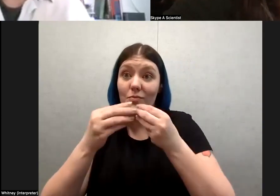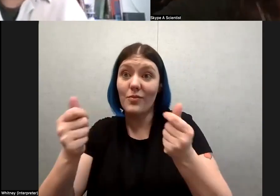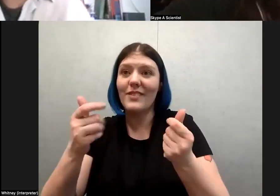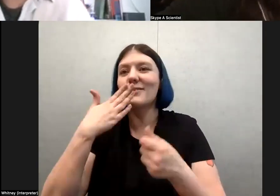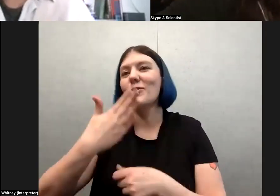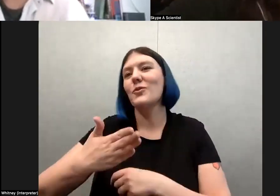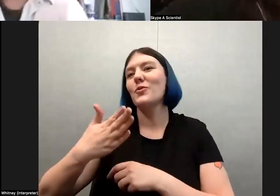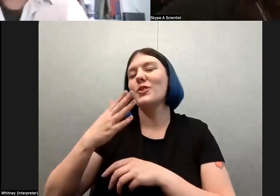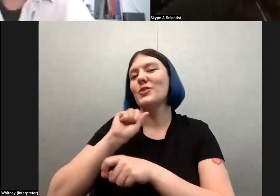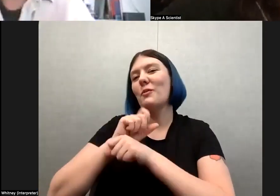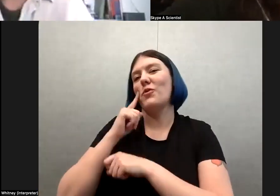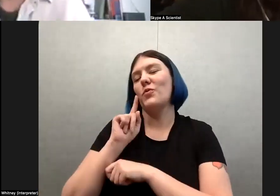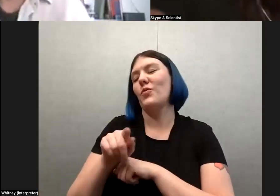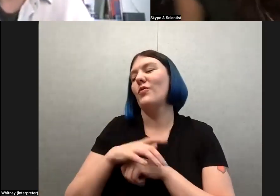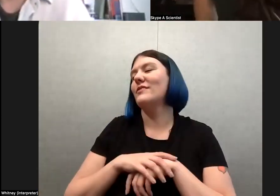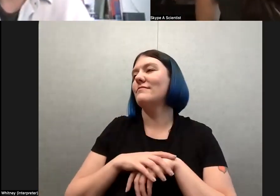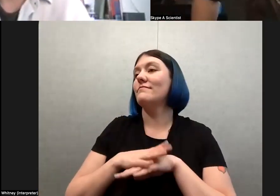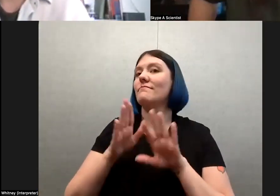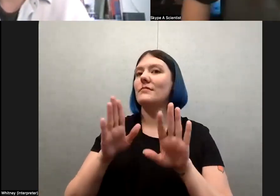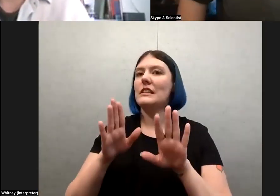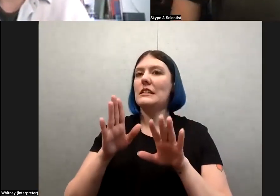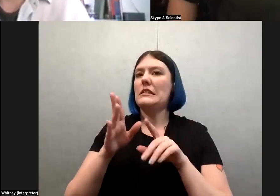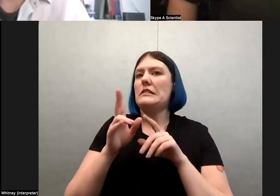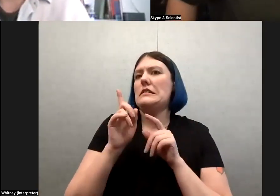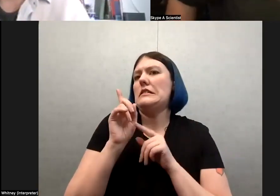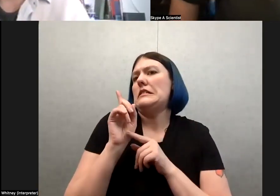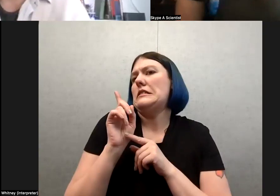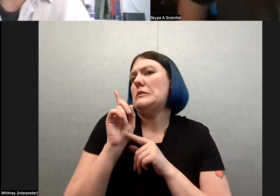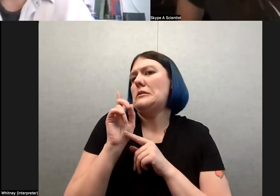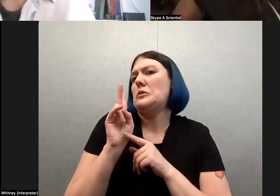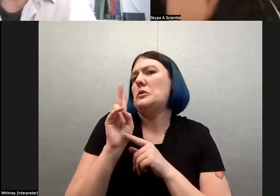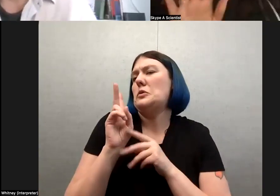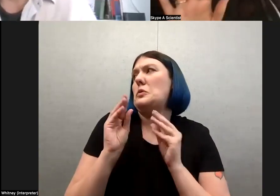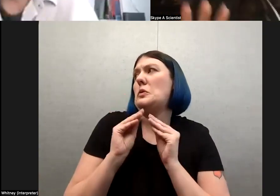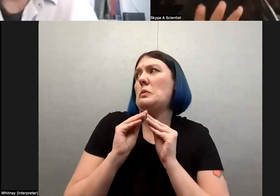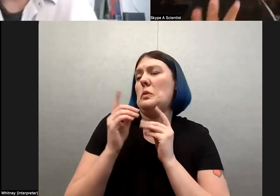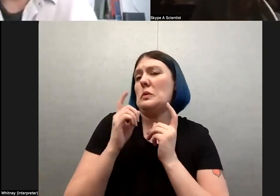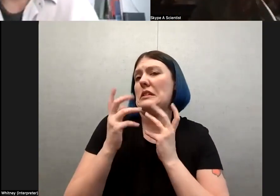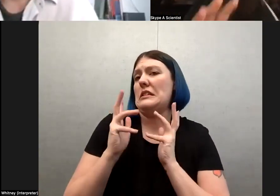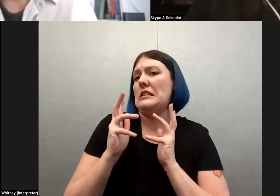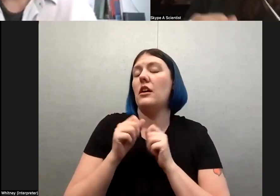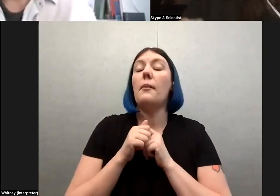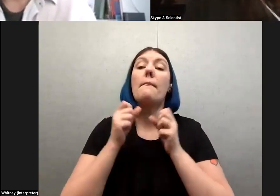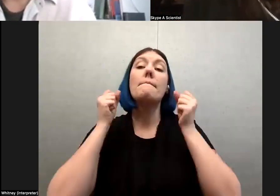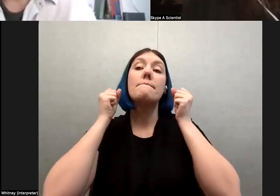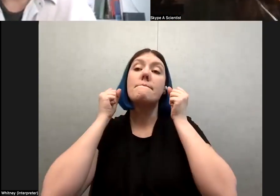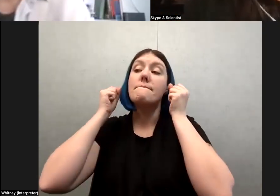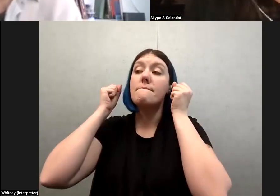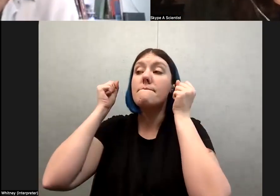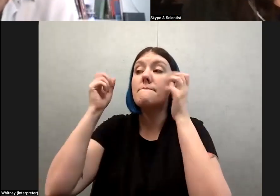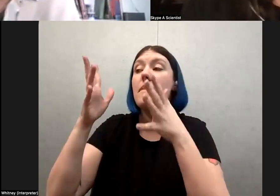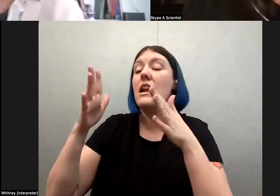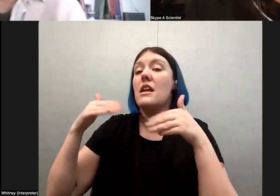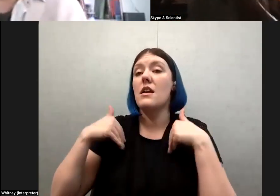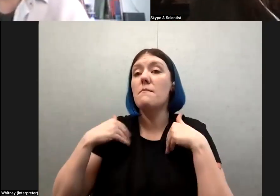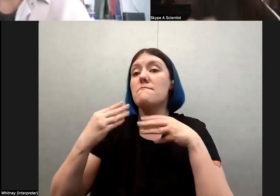sure. Exactly. All right, we only have time for like 1 or 2 more questions. There have been a lot of invasive species problems. Certainly